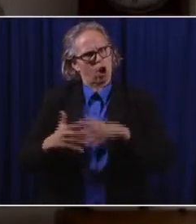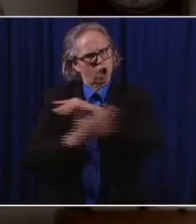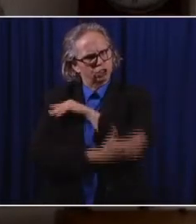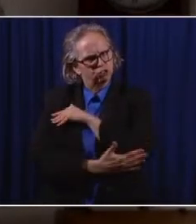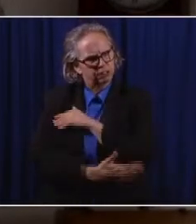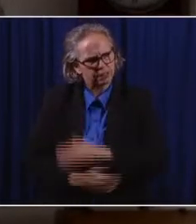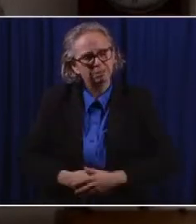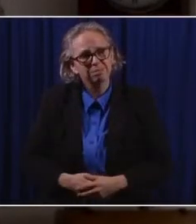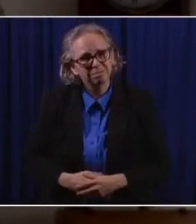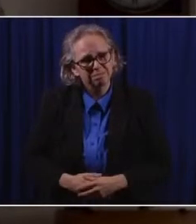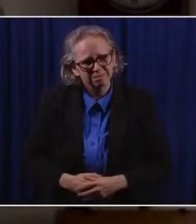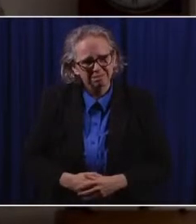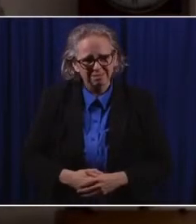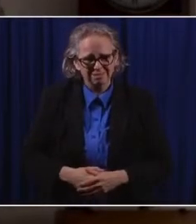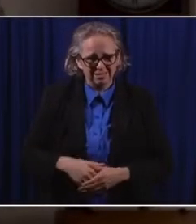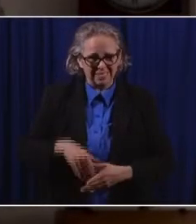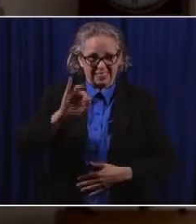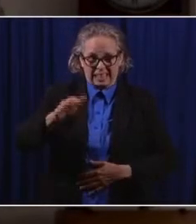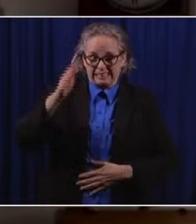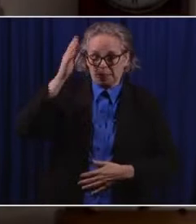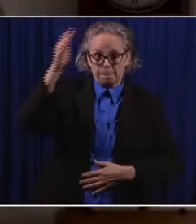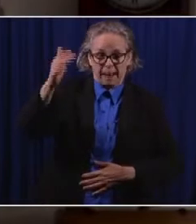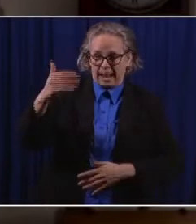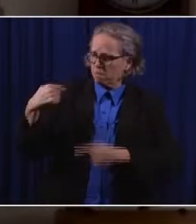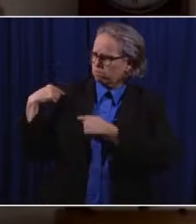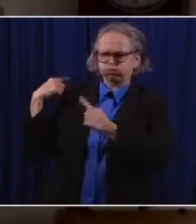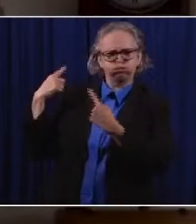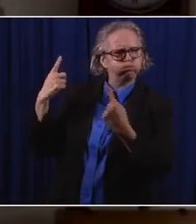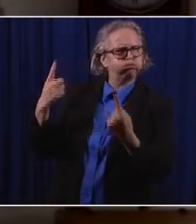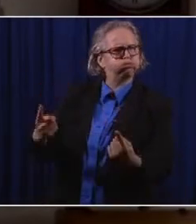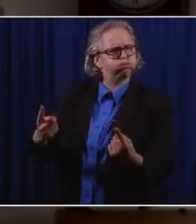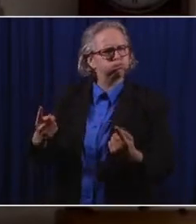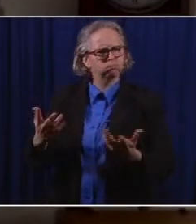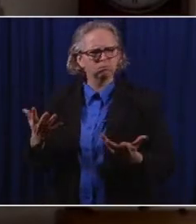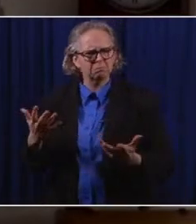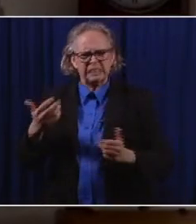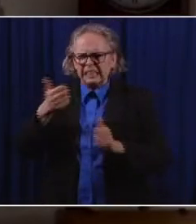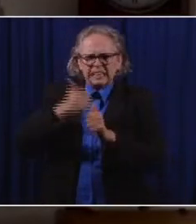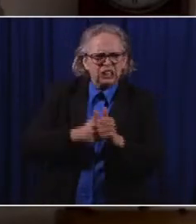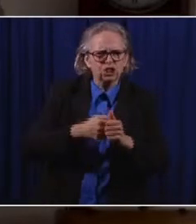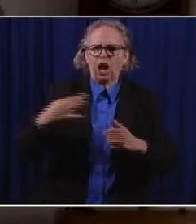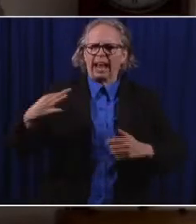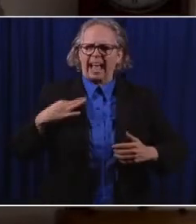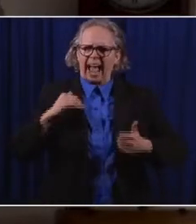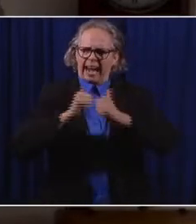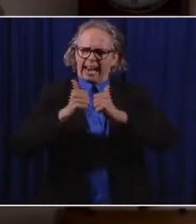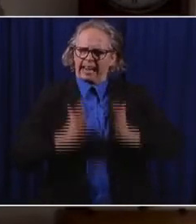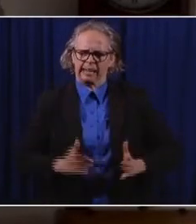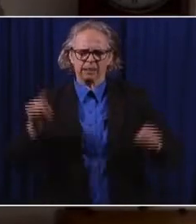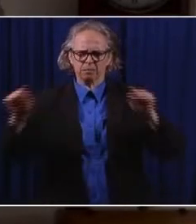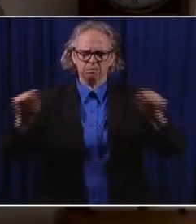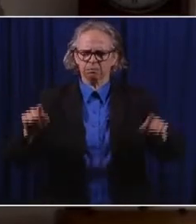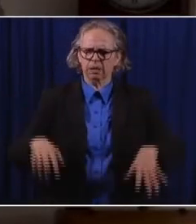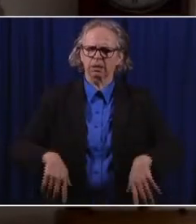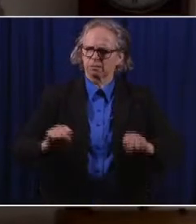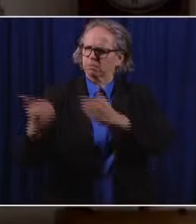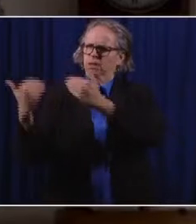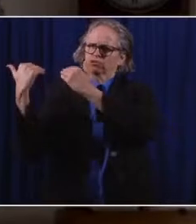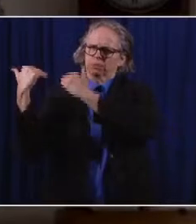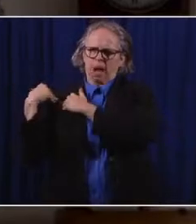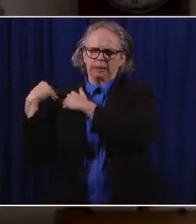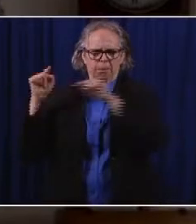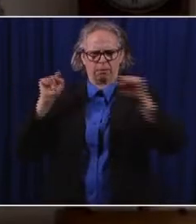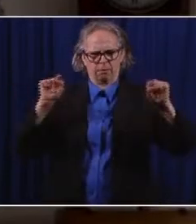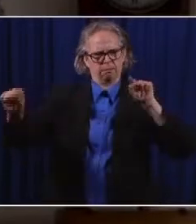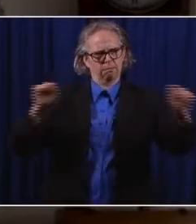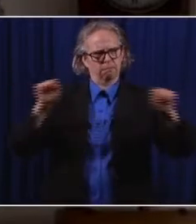past, each candidate has an obligation to articulate a vision for the future of